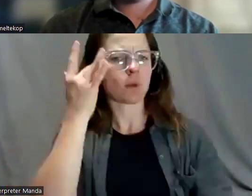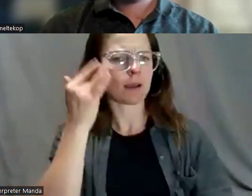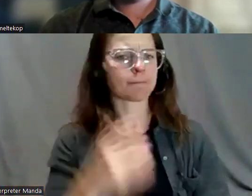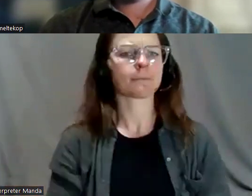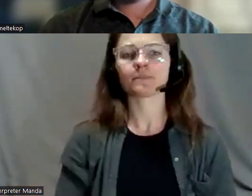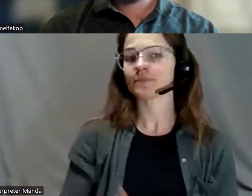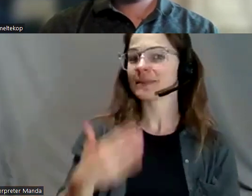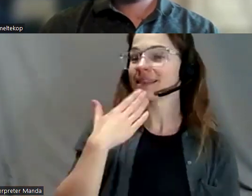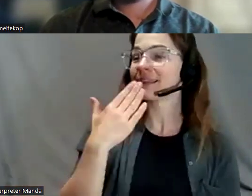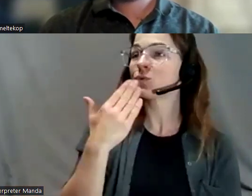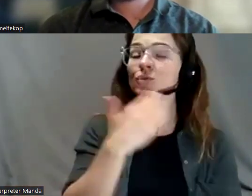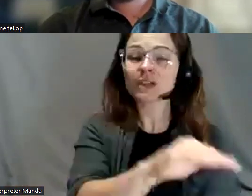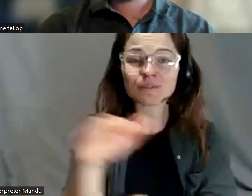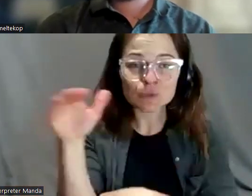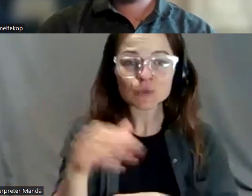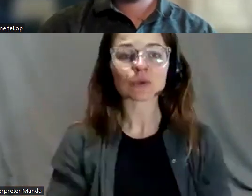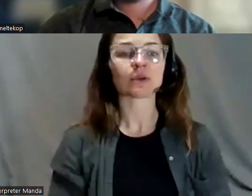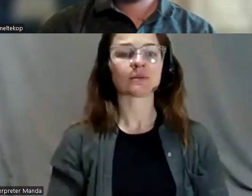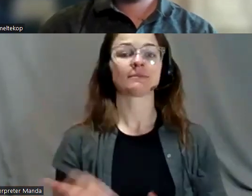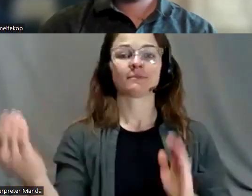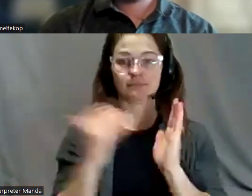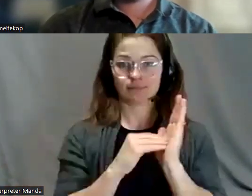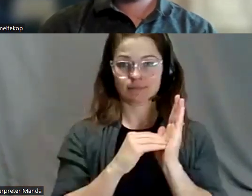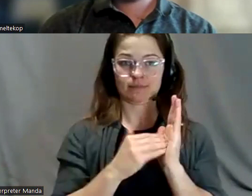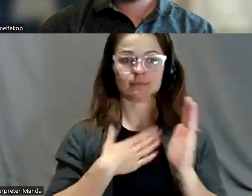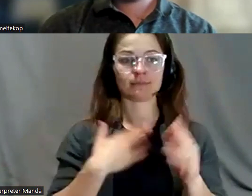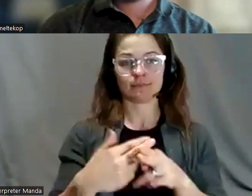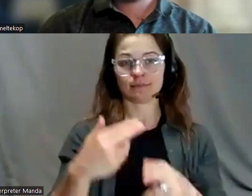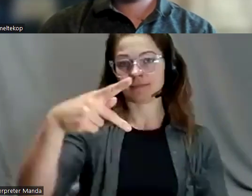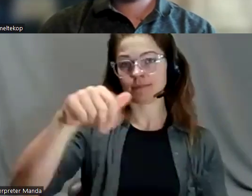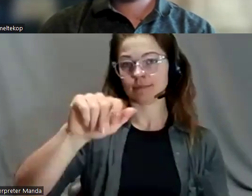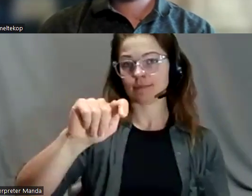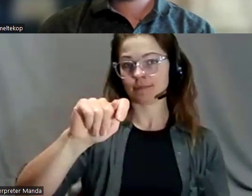Okay, thank you. Good afternoon, everyone. Again, my name is Pat